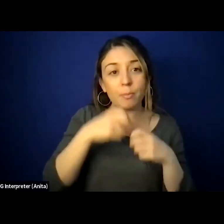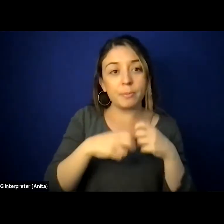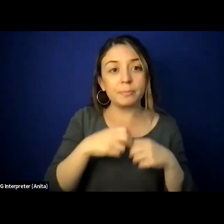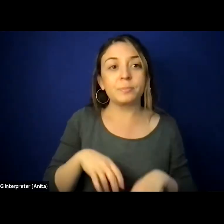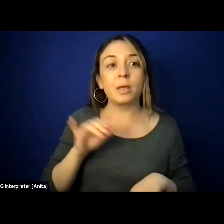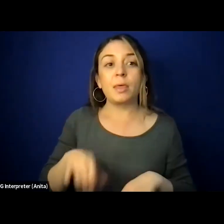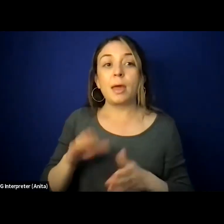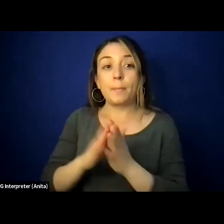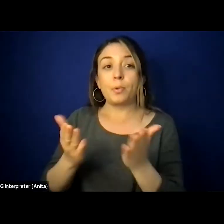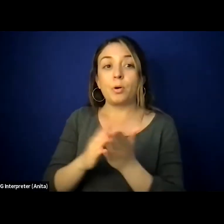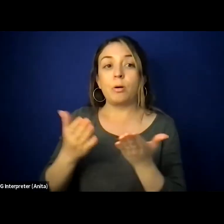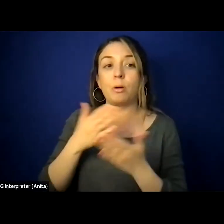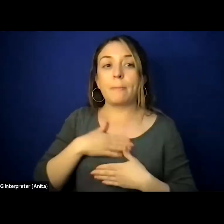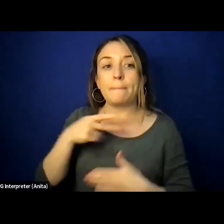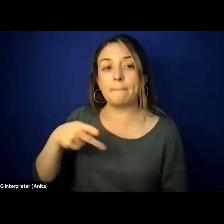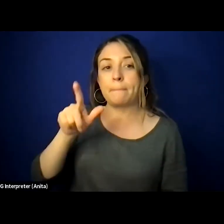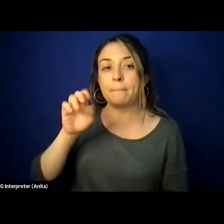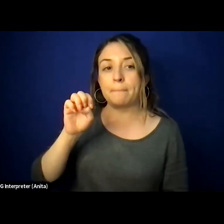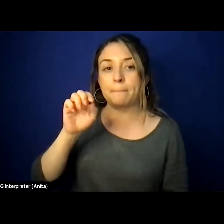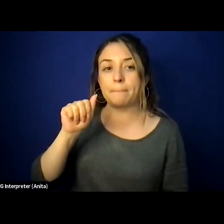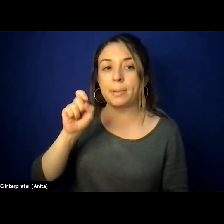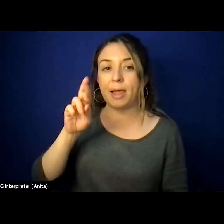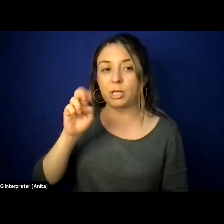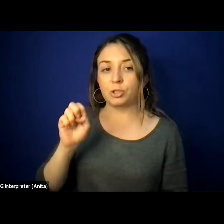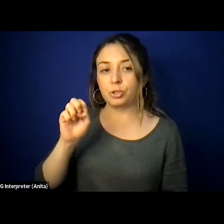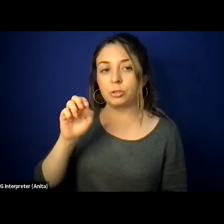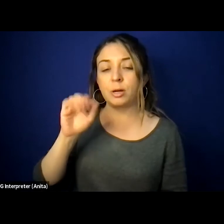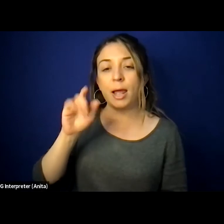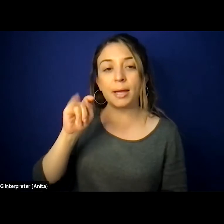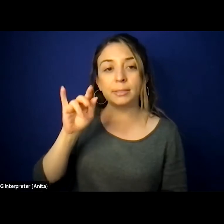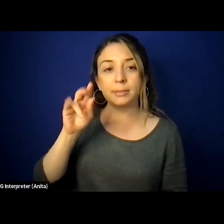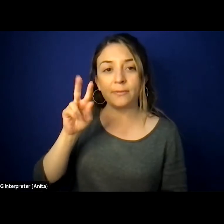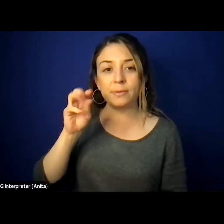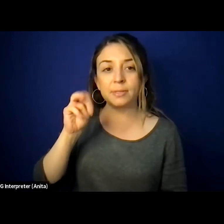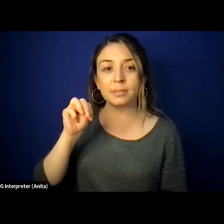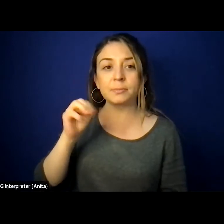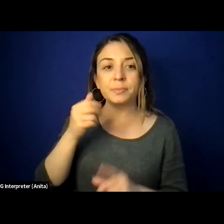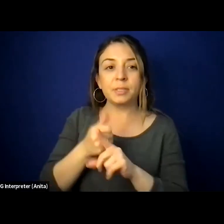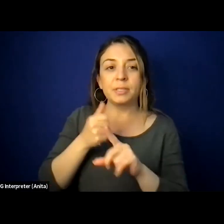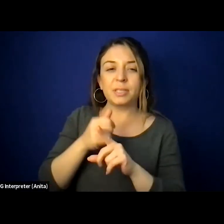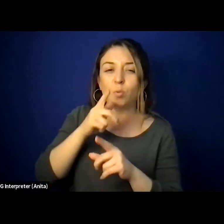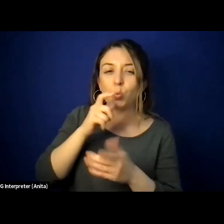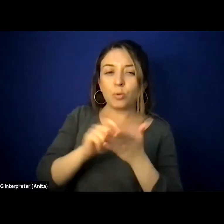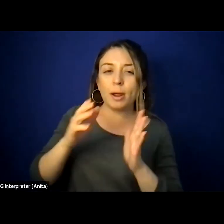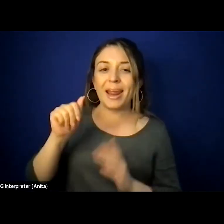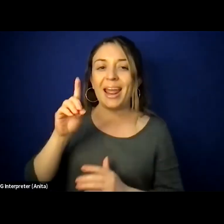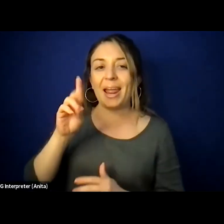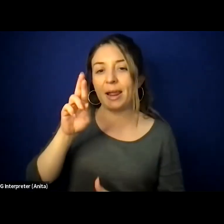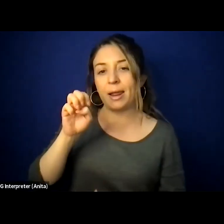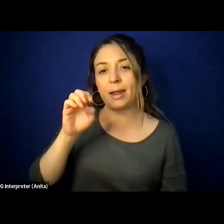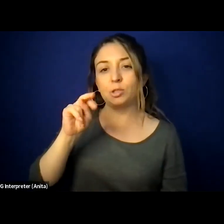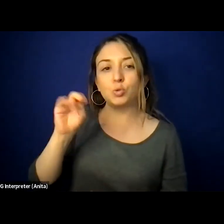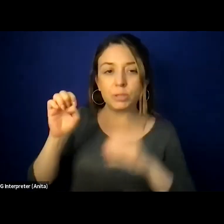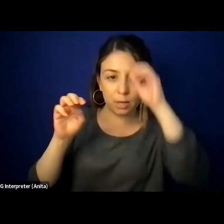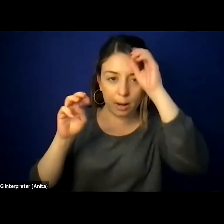Activism, Adrienne Marie Brown, which I know many of you out there are familiar with, and I quote, "Recognize